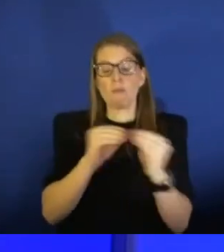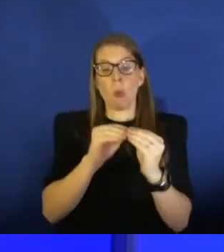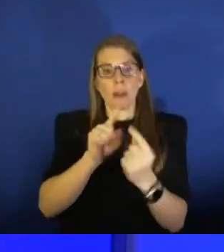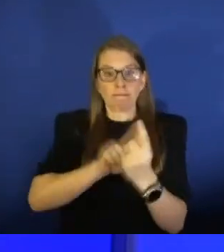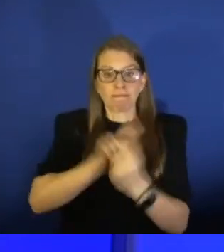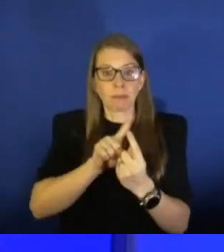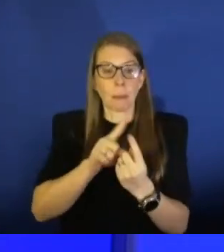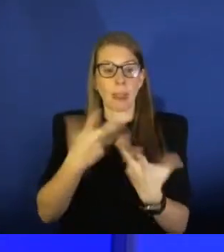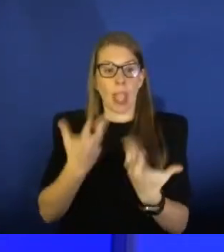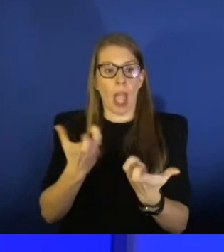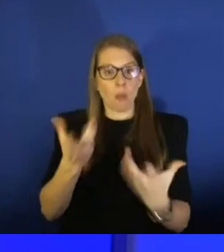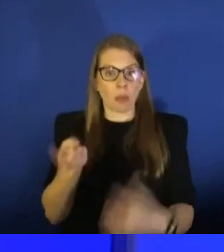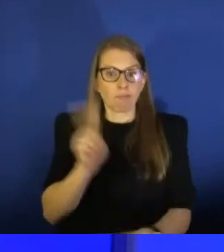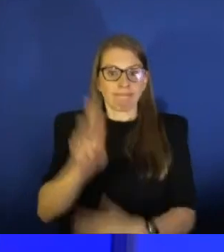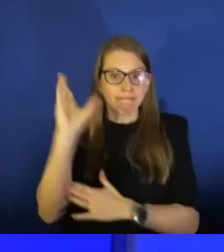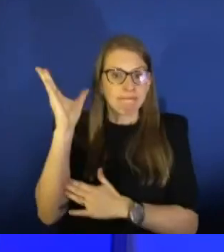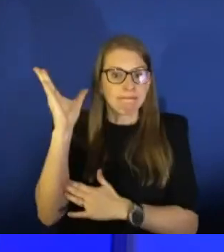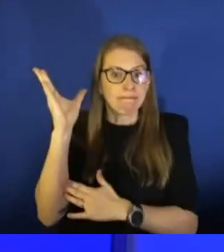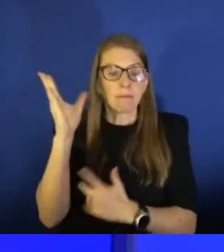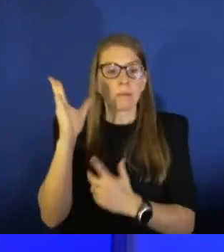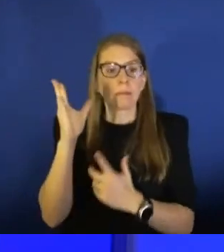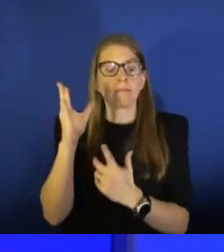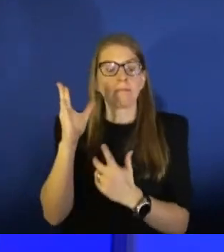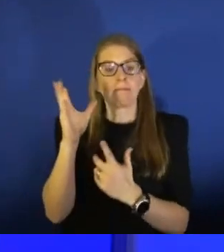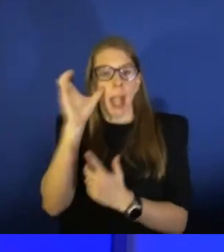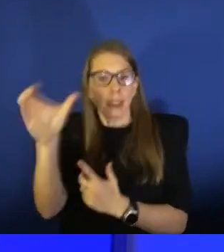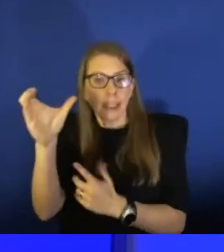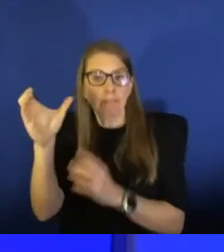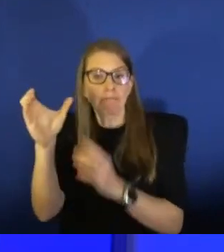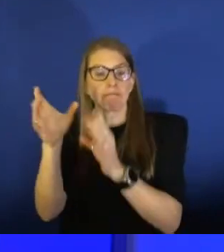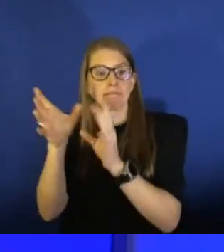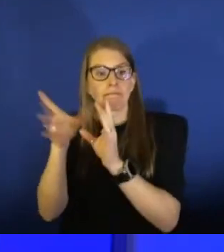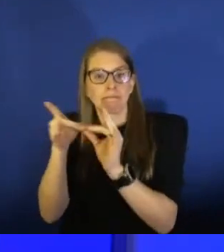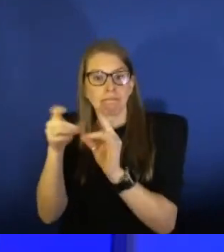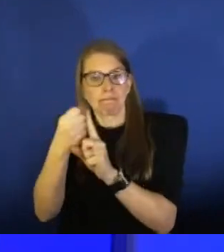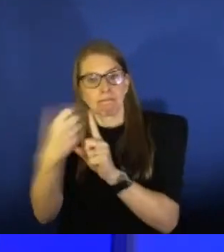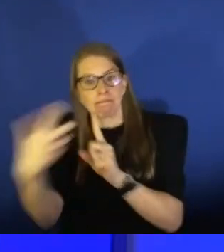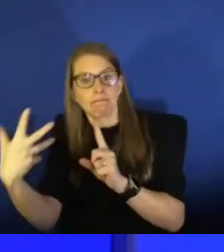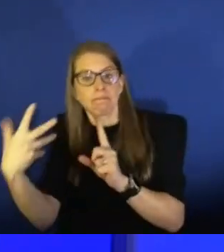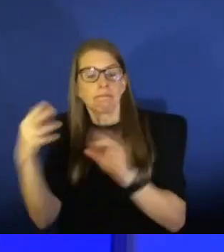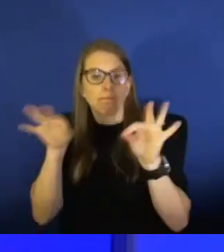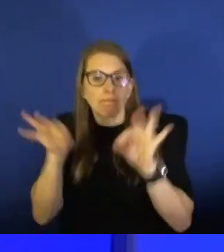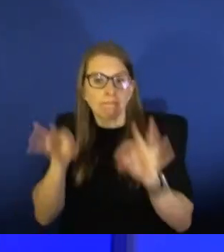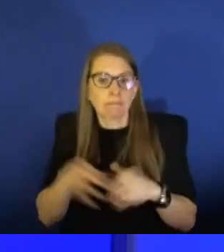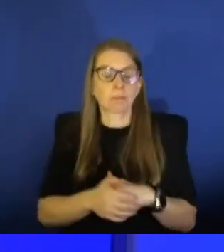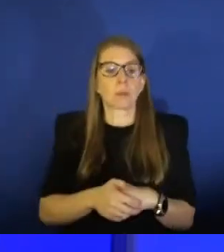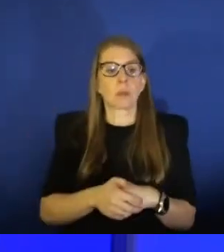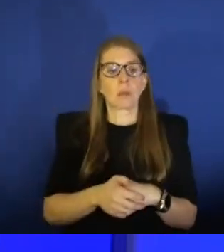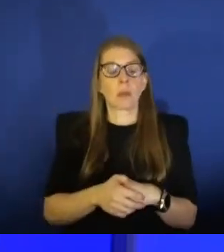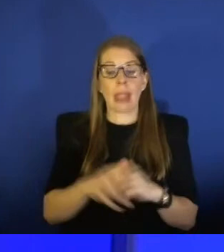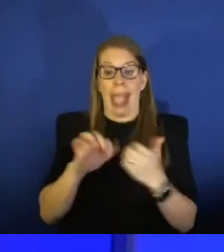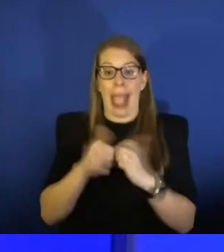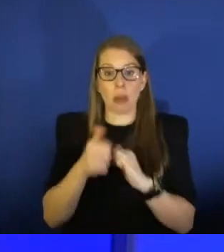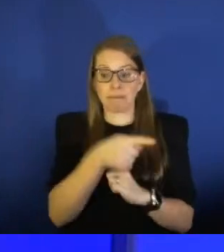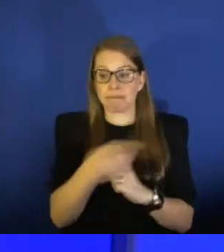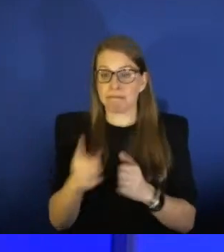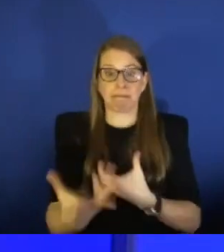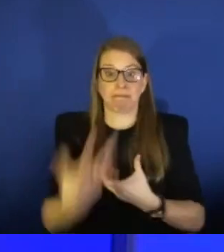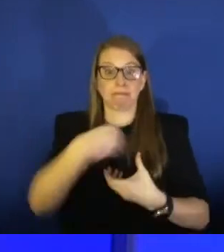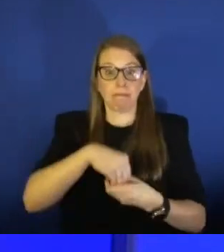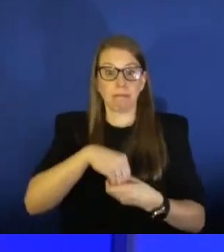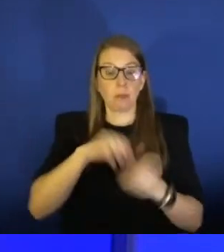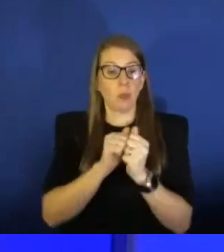talk about the concept and what we hope to accomplish with this and how they can engage with us in some of the work. We